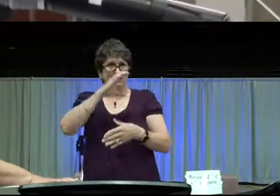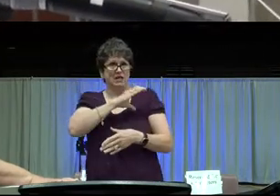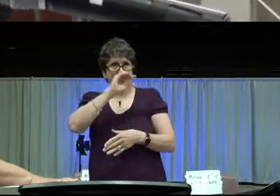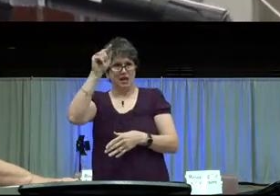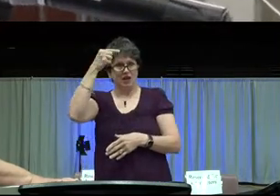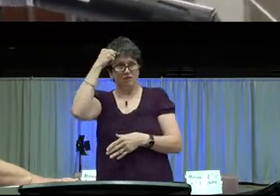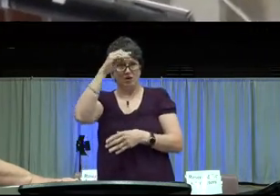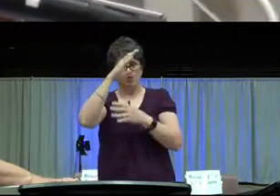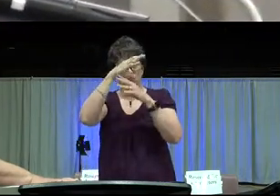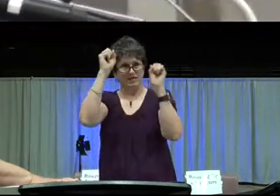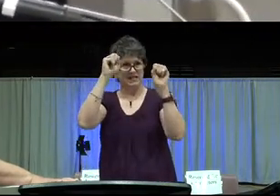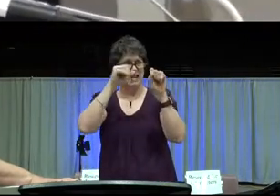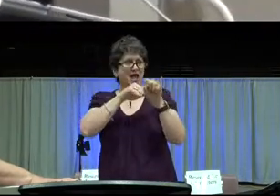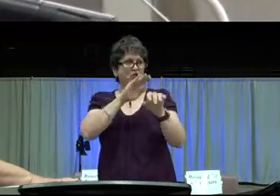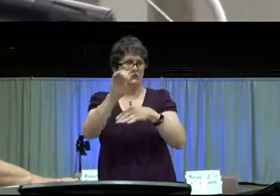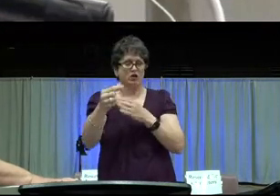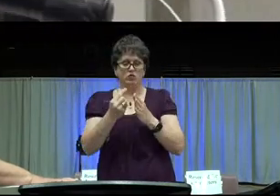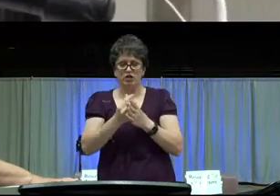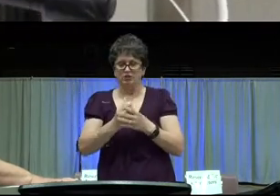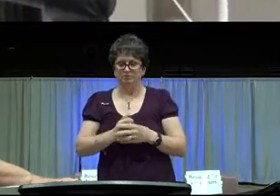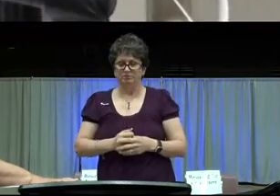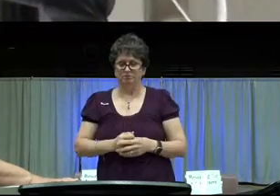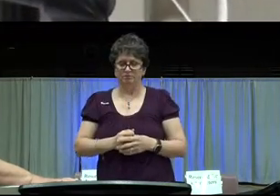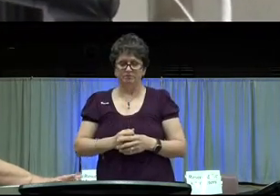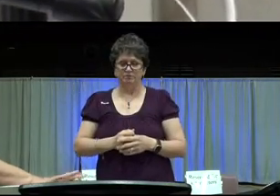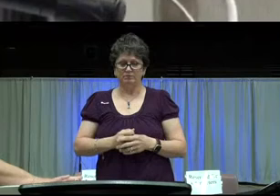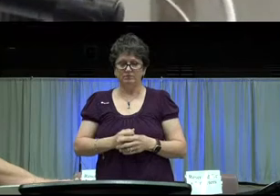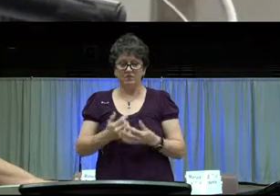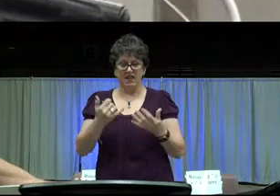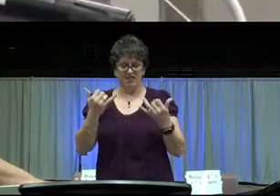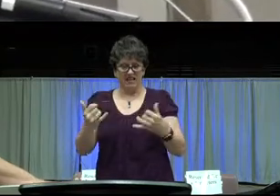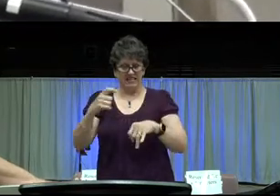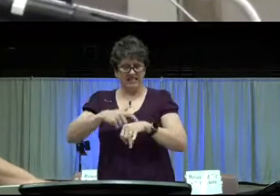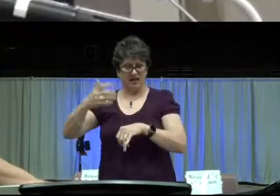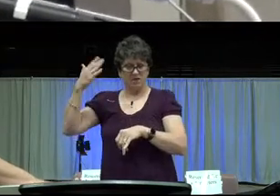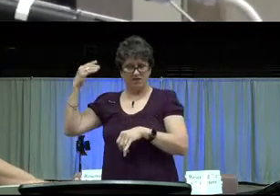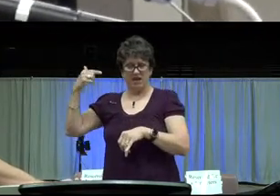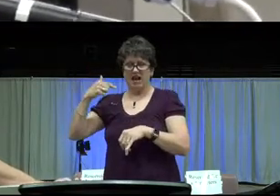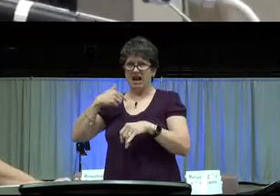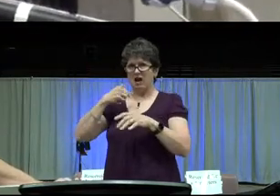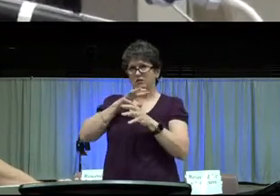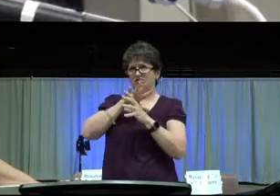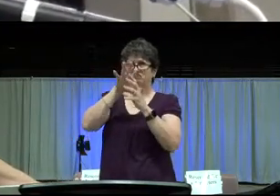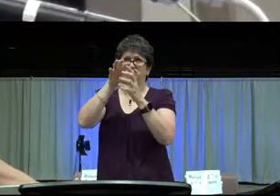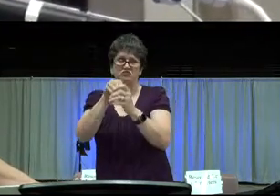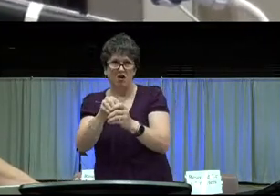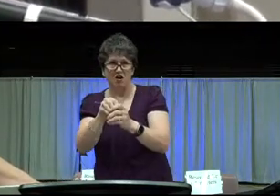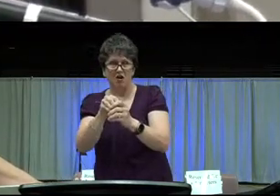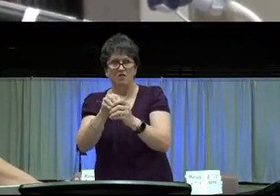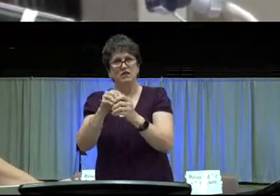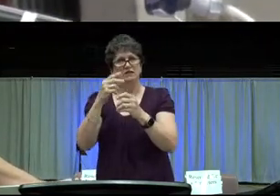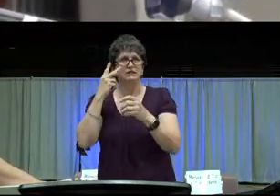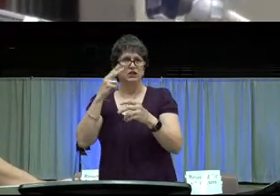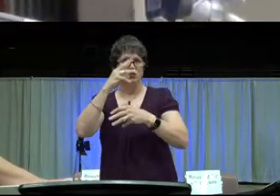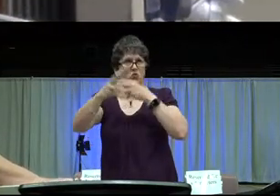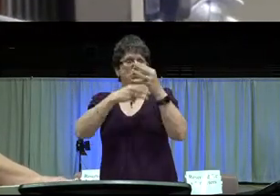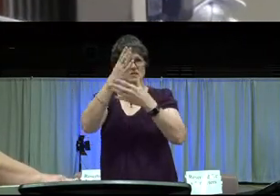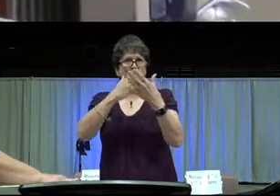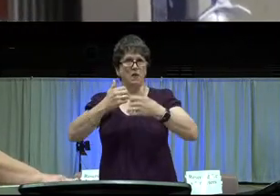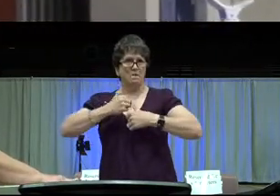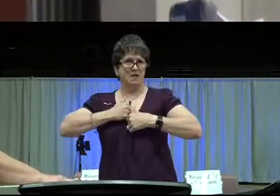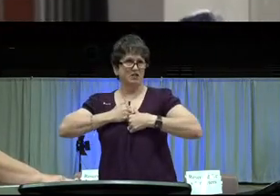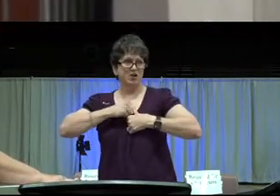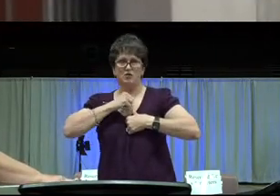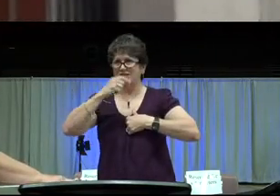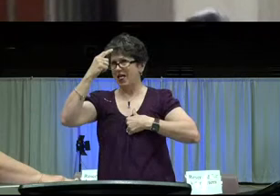president at a graduation. At the time, I was caught up seeing the world as part of the military, and I